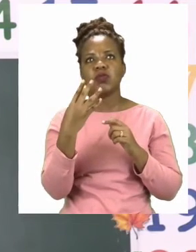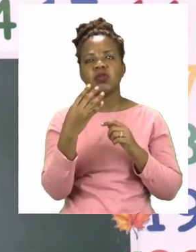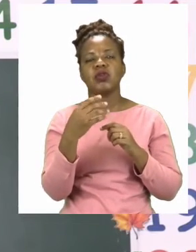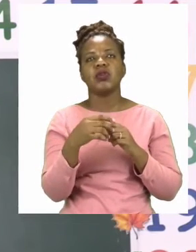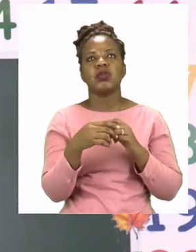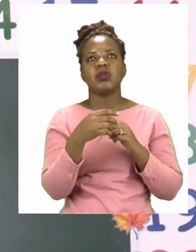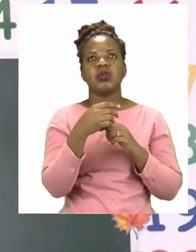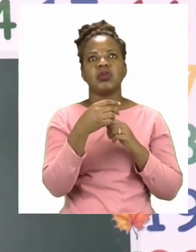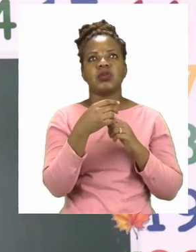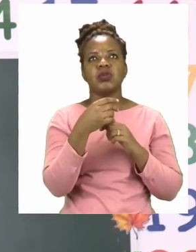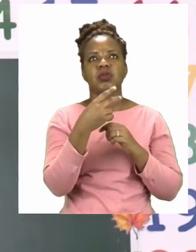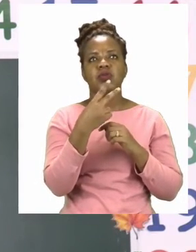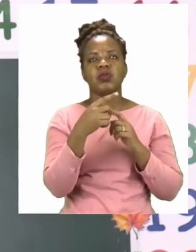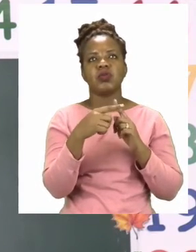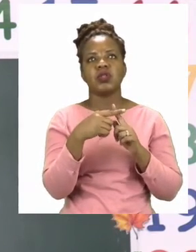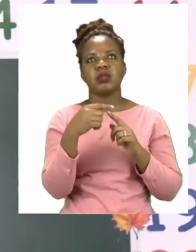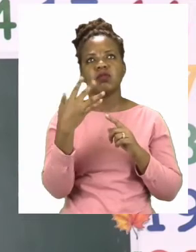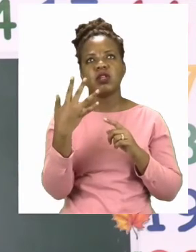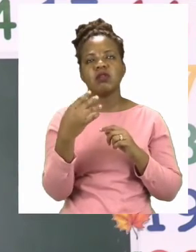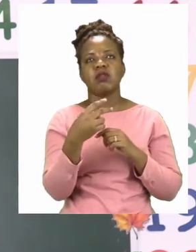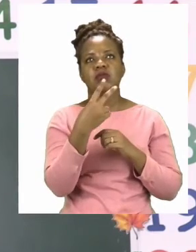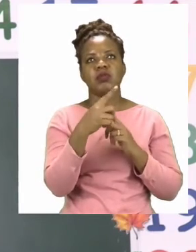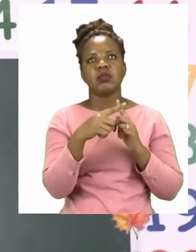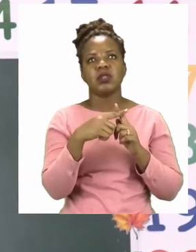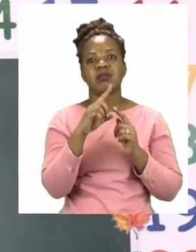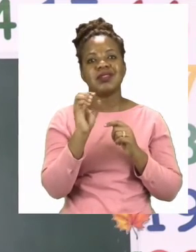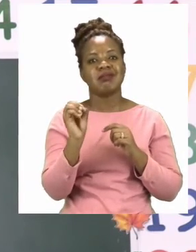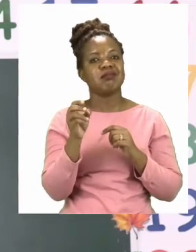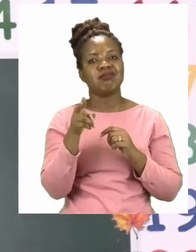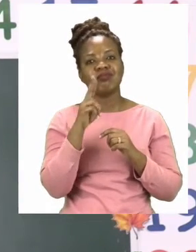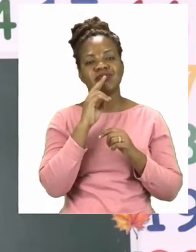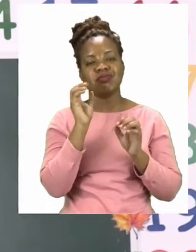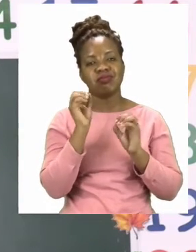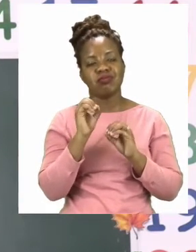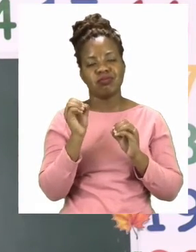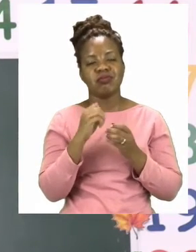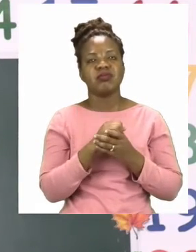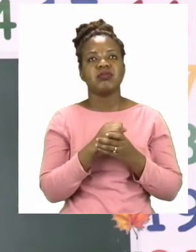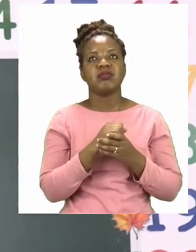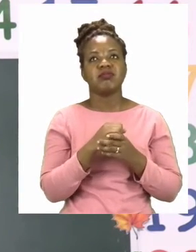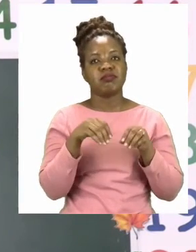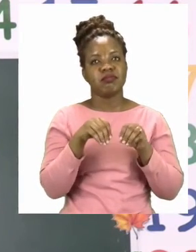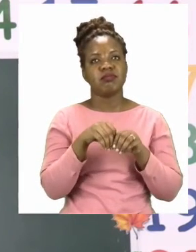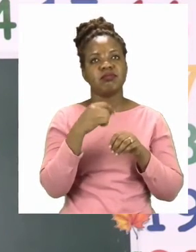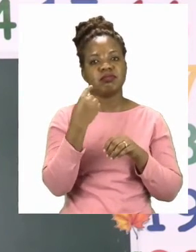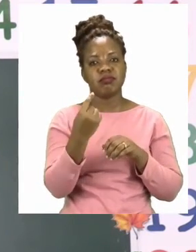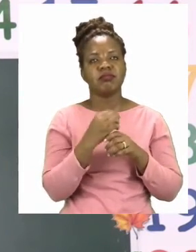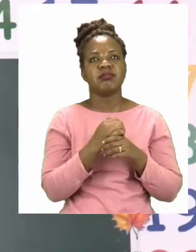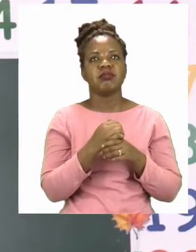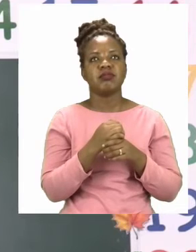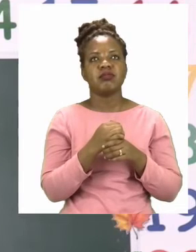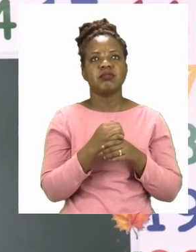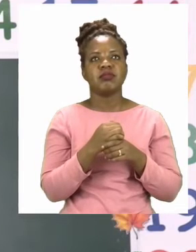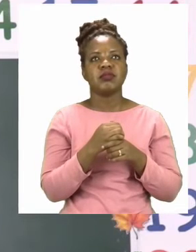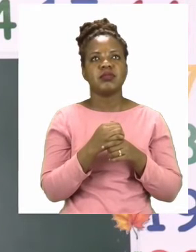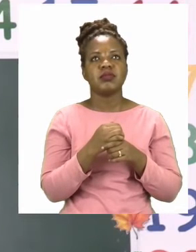2 times 4. And that's when you can either use your counters or continue counting in twos. Let's